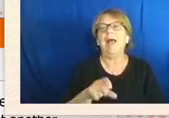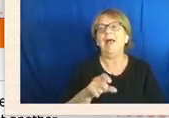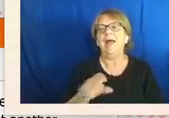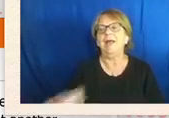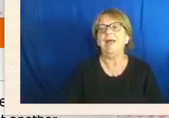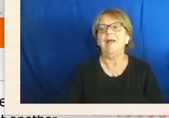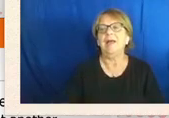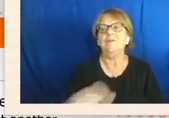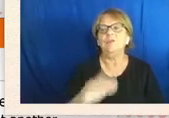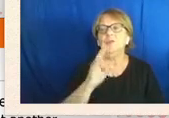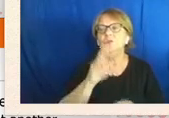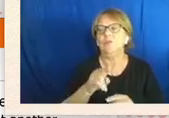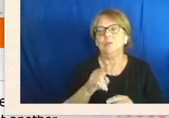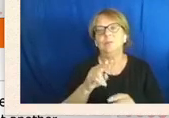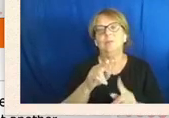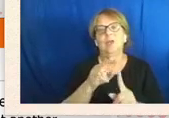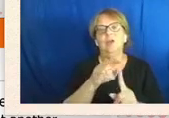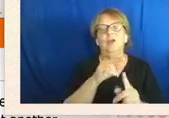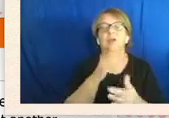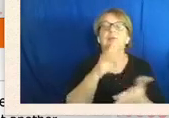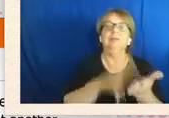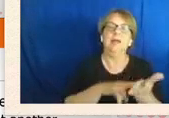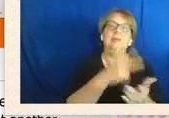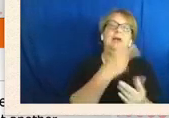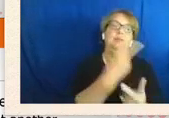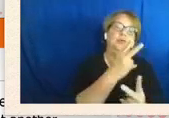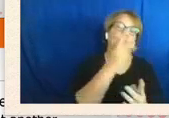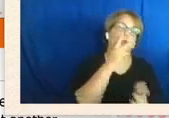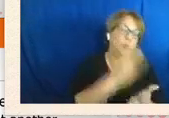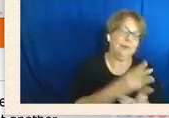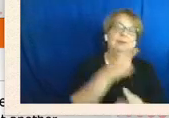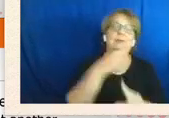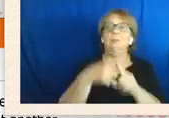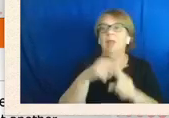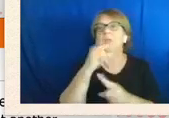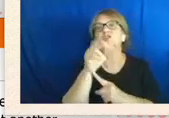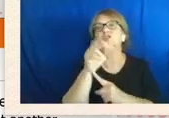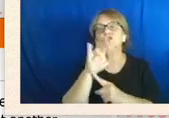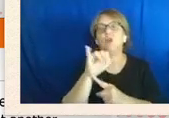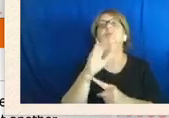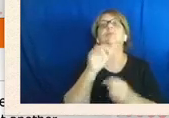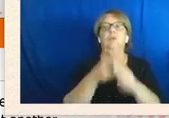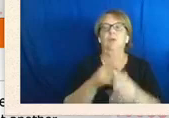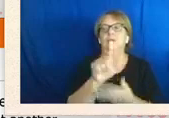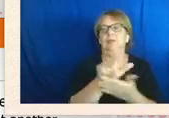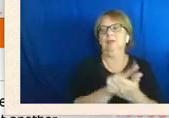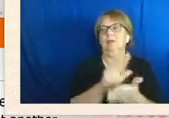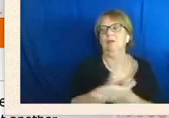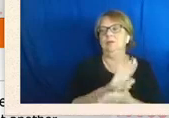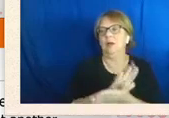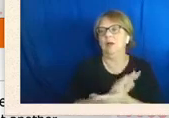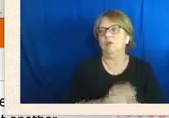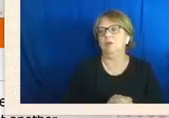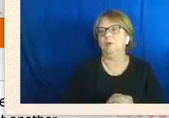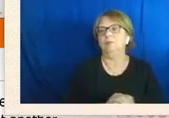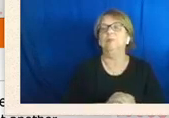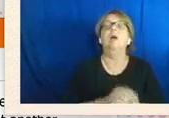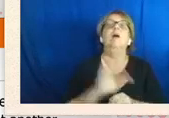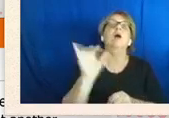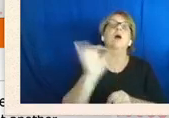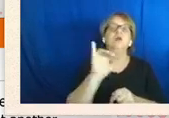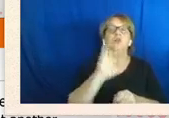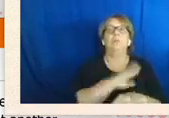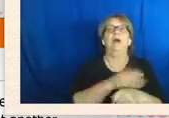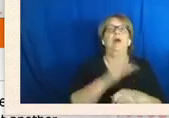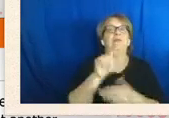a notary to be considered a legal binding document. The other thing with power of attorneys, it can be customized. So you don't always have to have